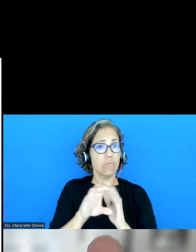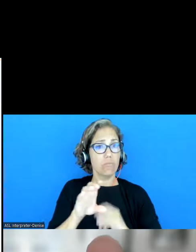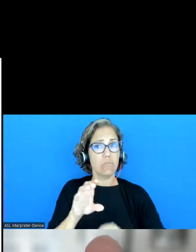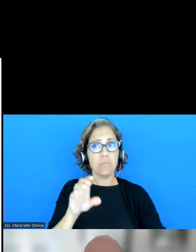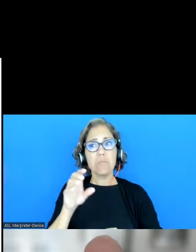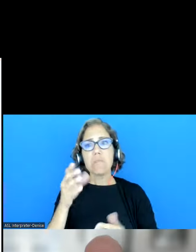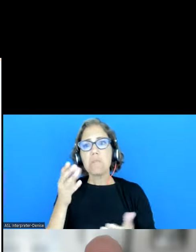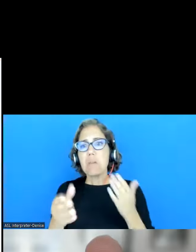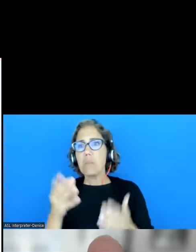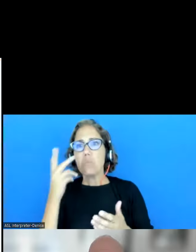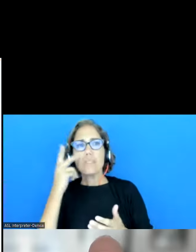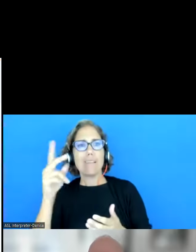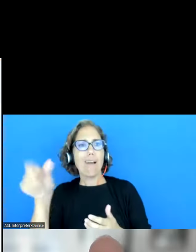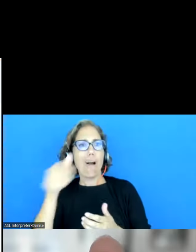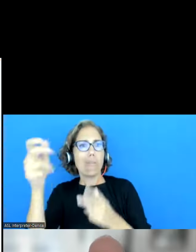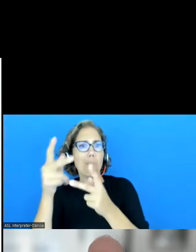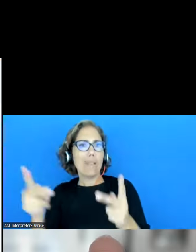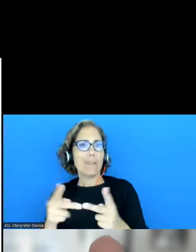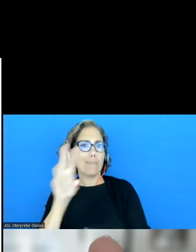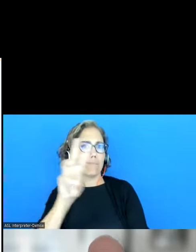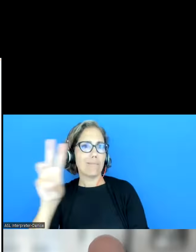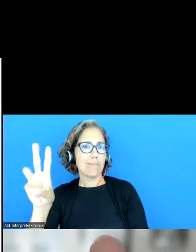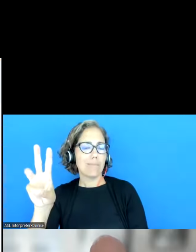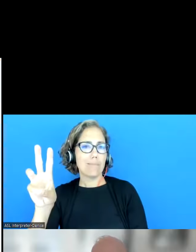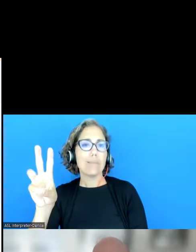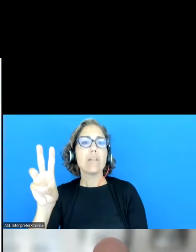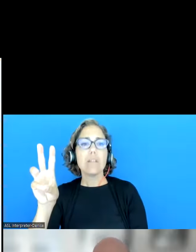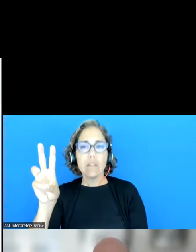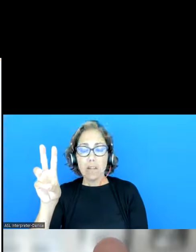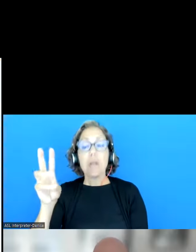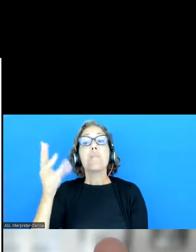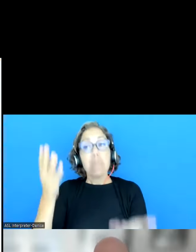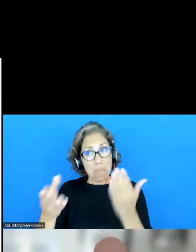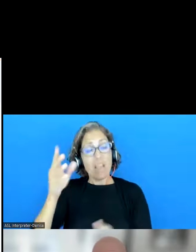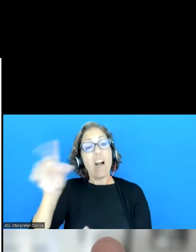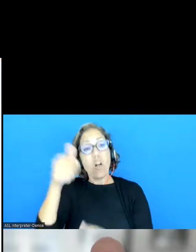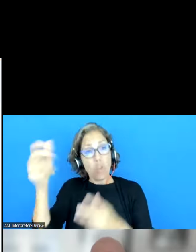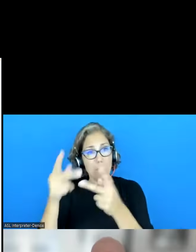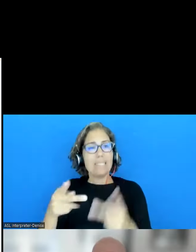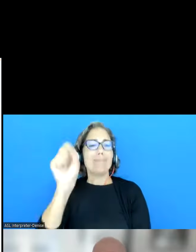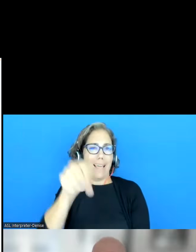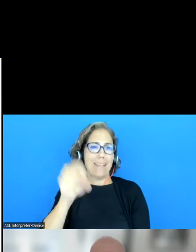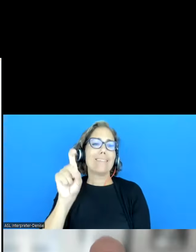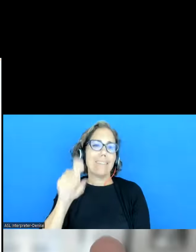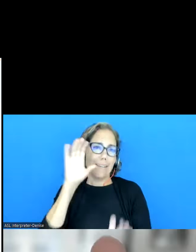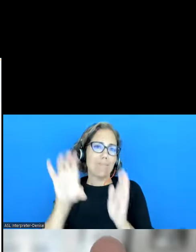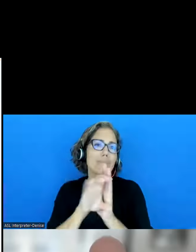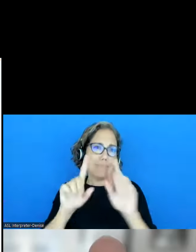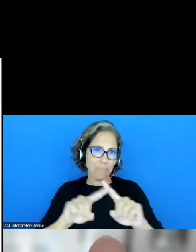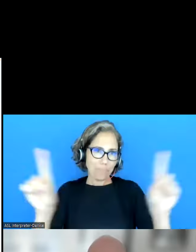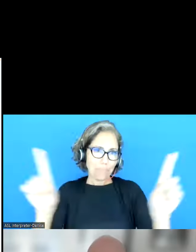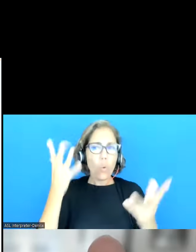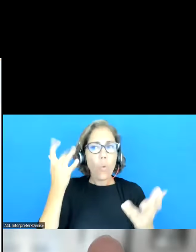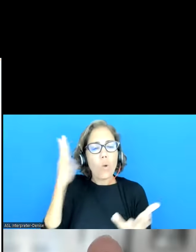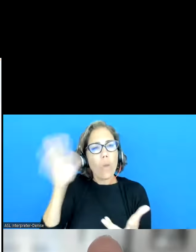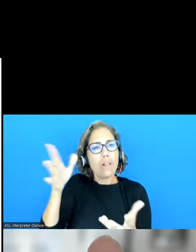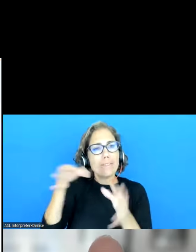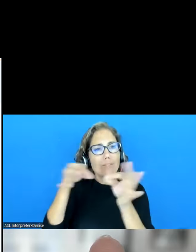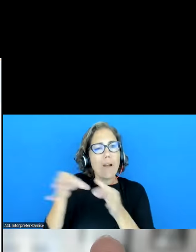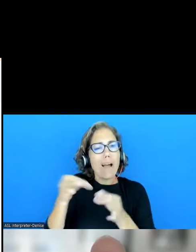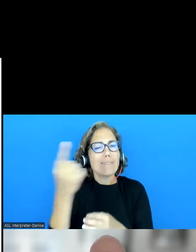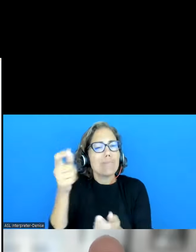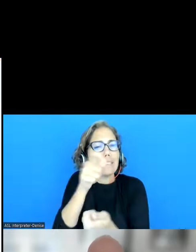elsewhere on the site. And in those places, maybe it does need alternative text because you're going to be describing something specific about the boot,